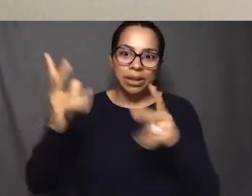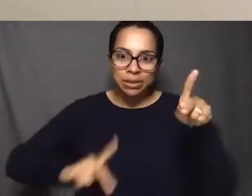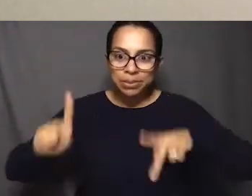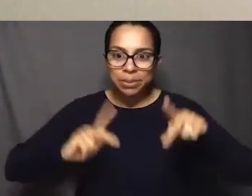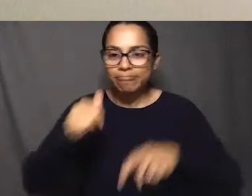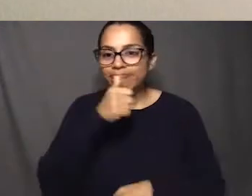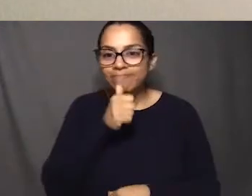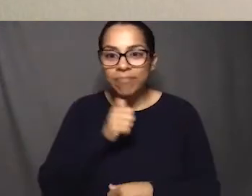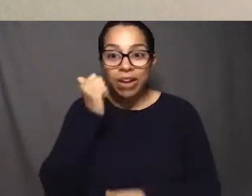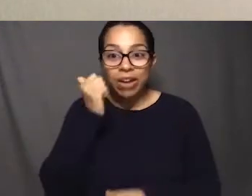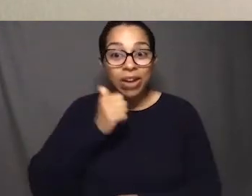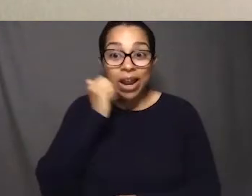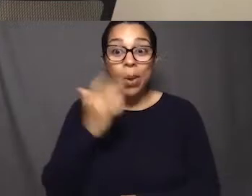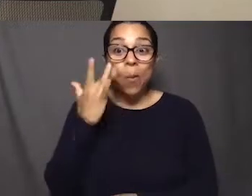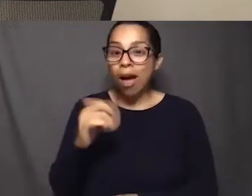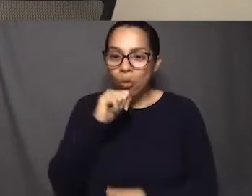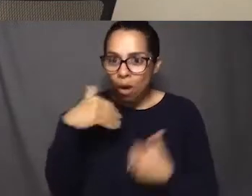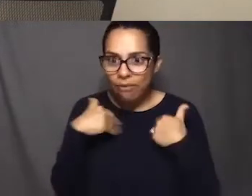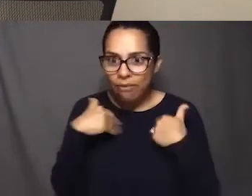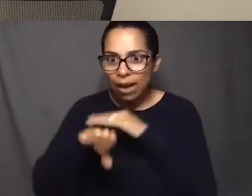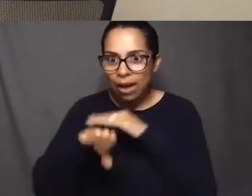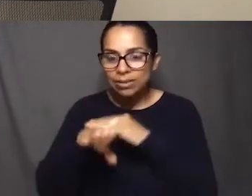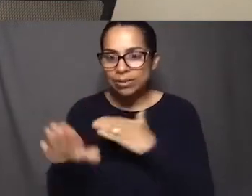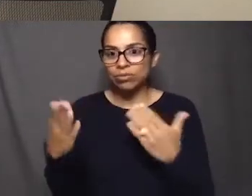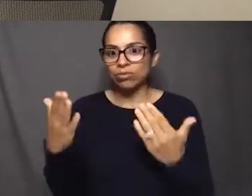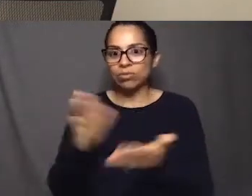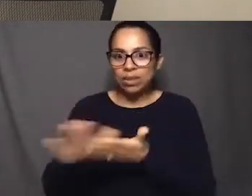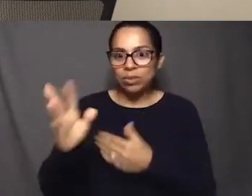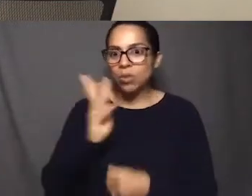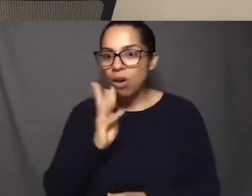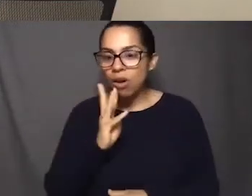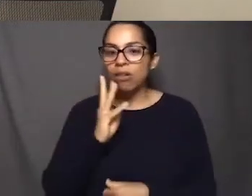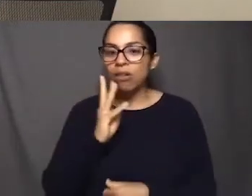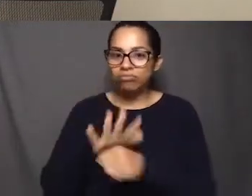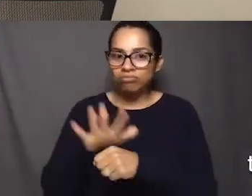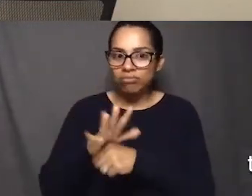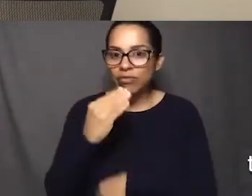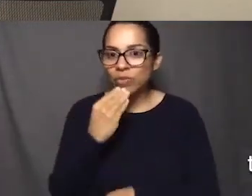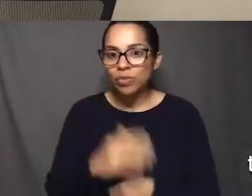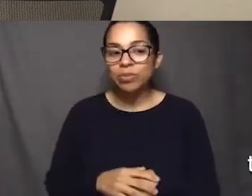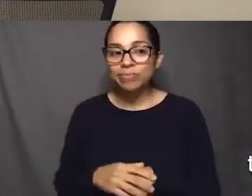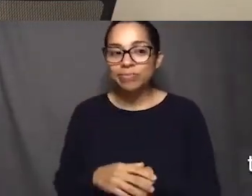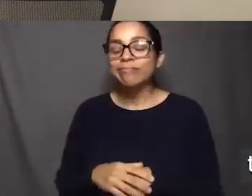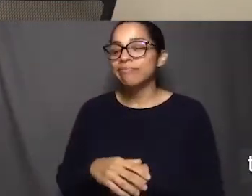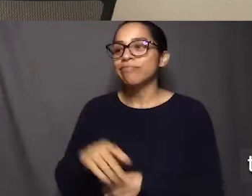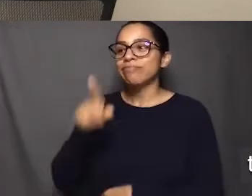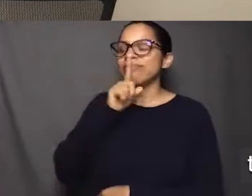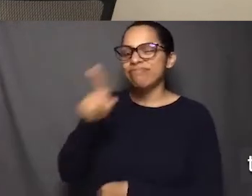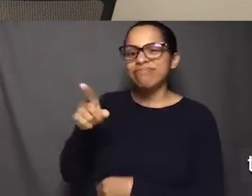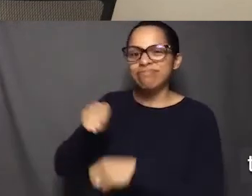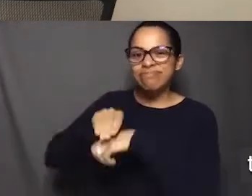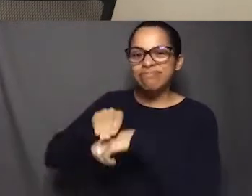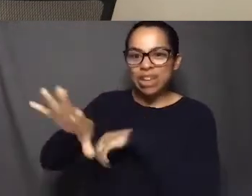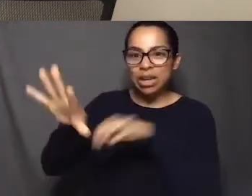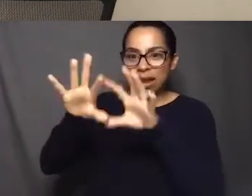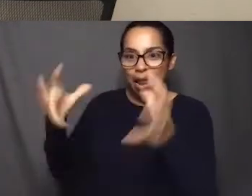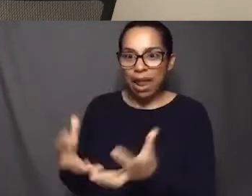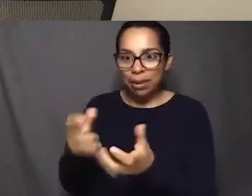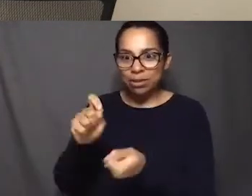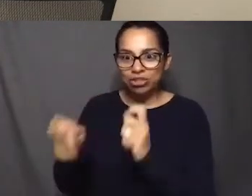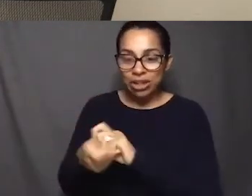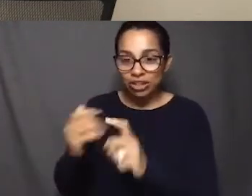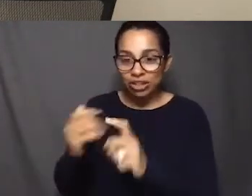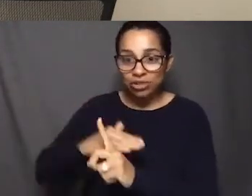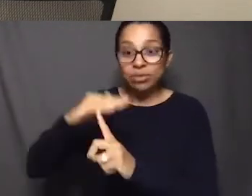healthy food and clean water. Food that ends up in landfills are a massive contributor to global warming and climate change. Composting